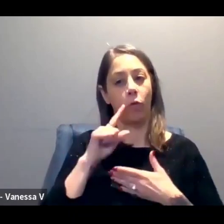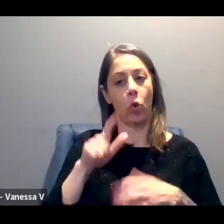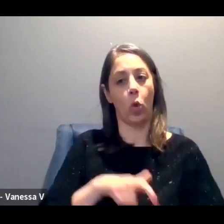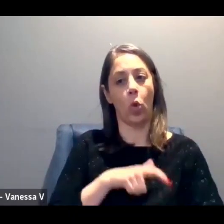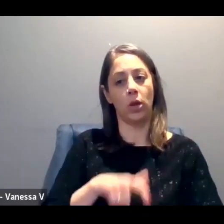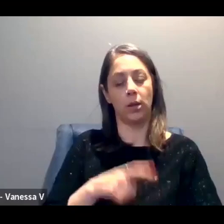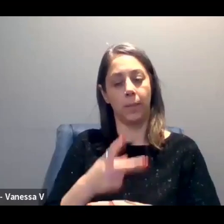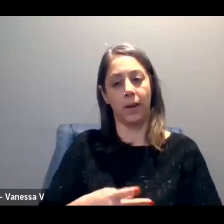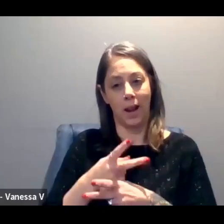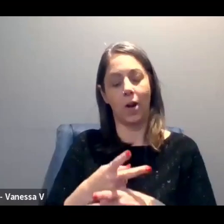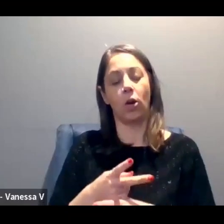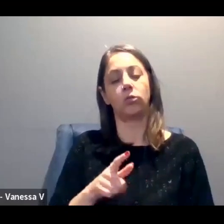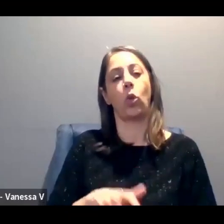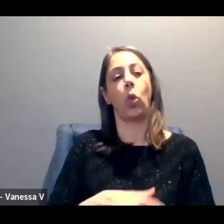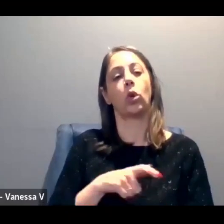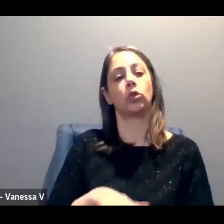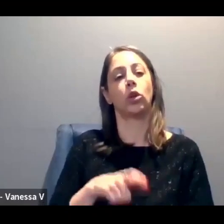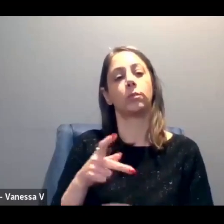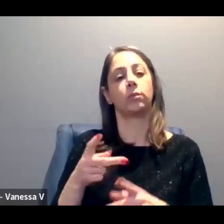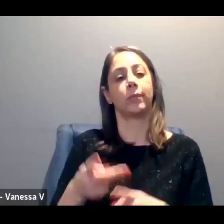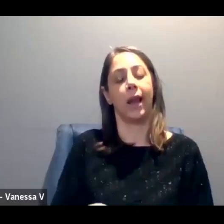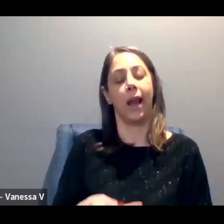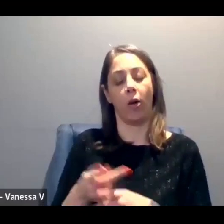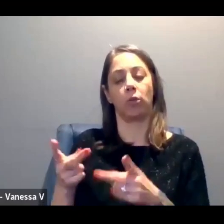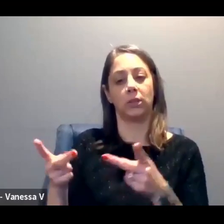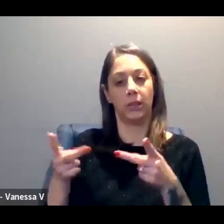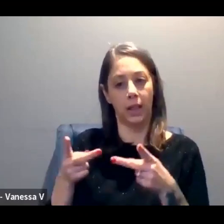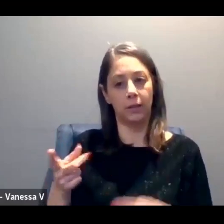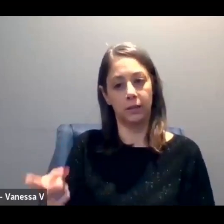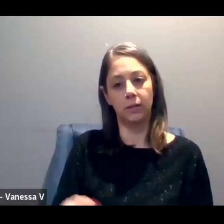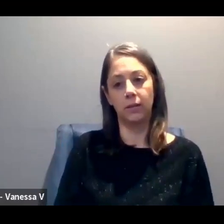and long-term care settings. It will be a little bit more